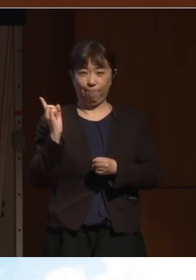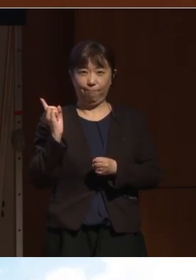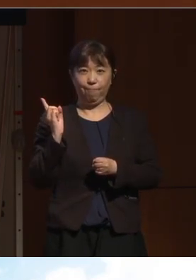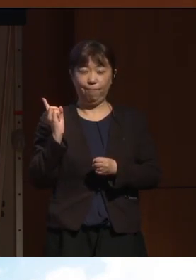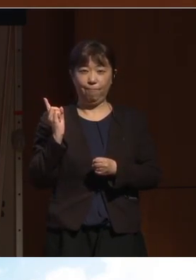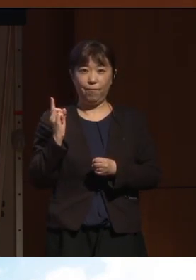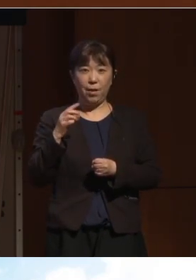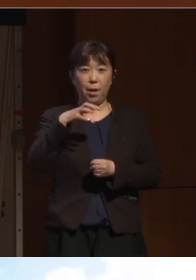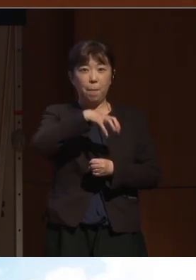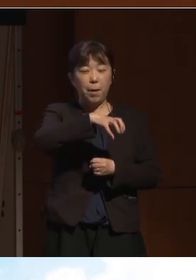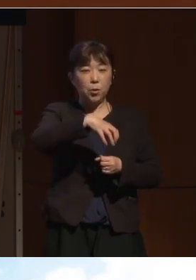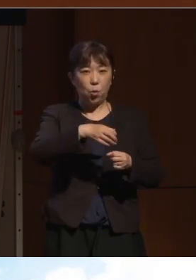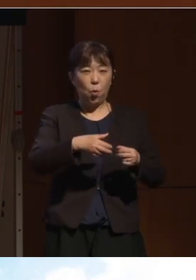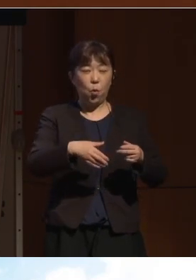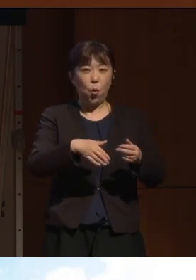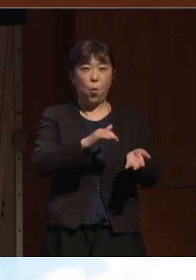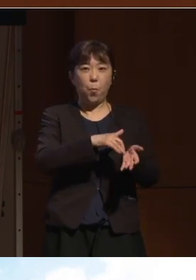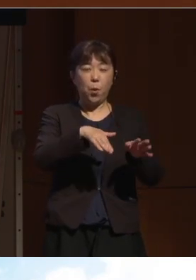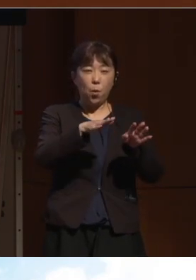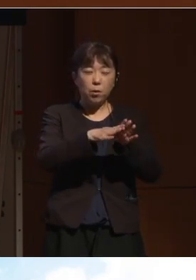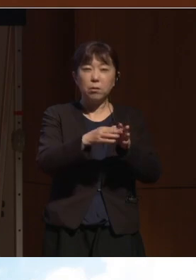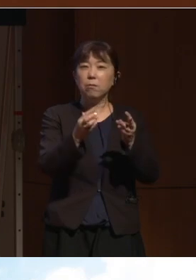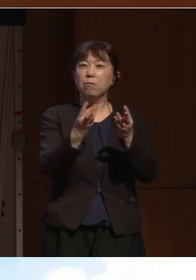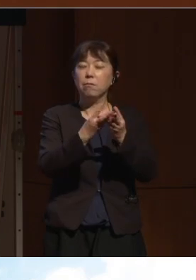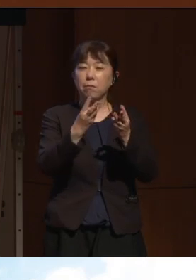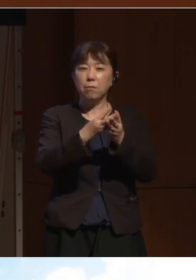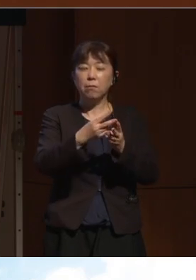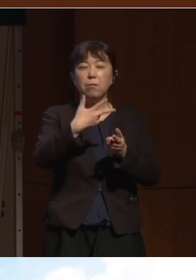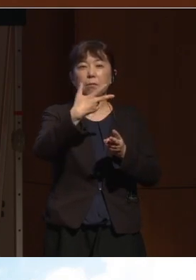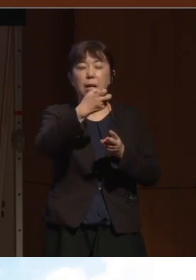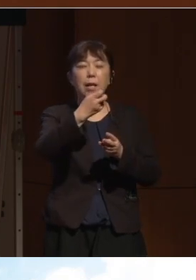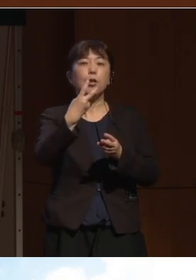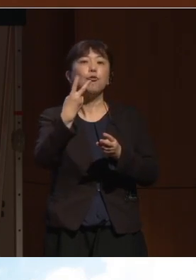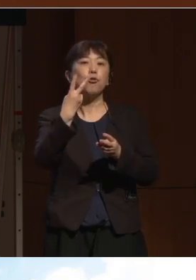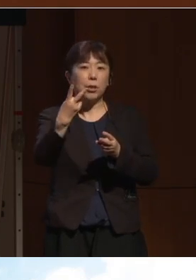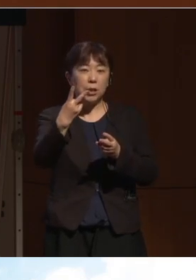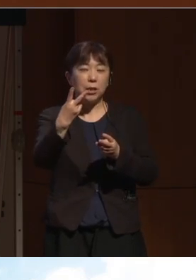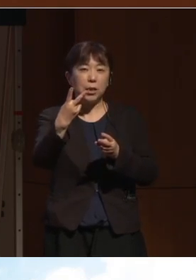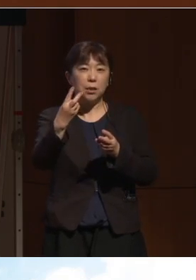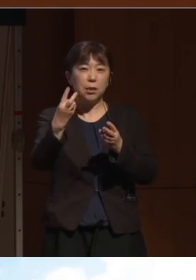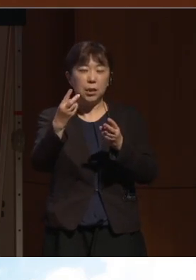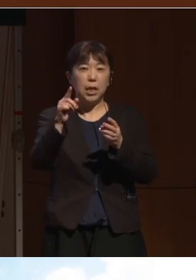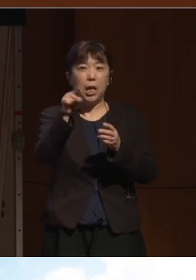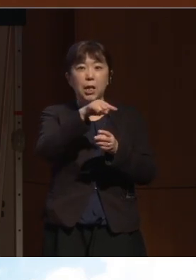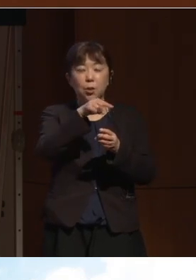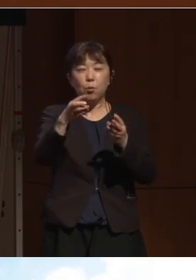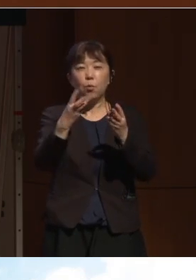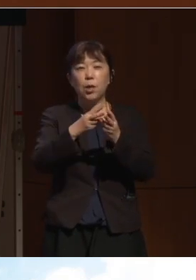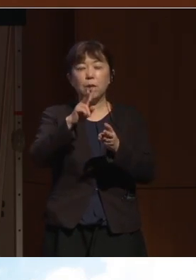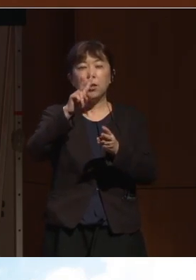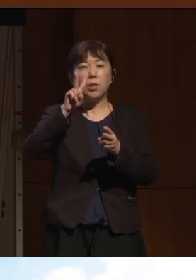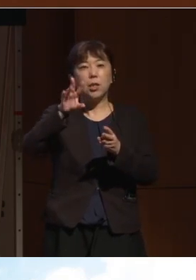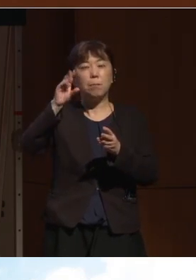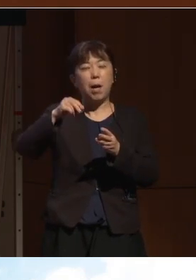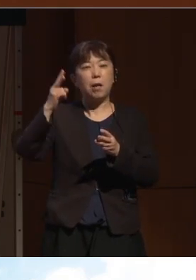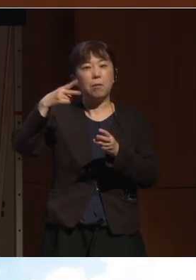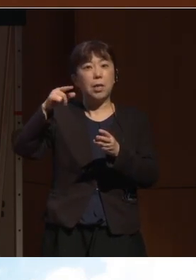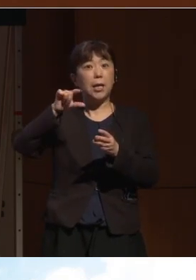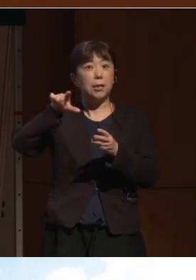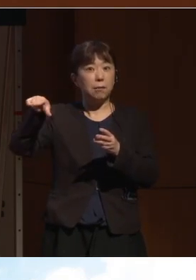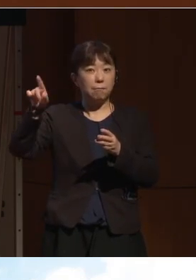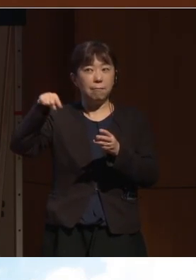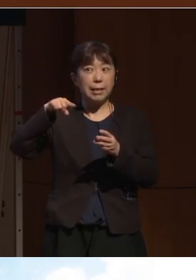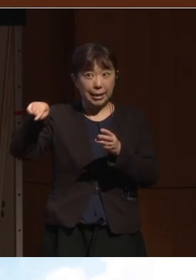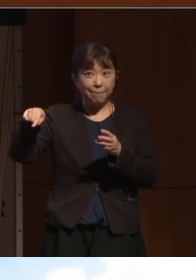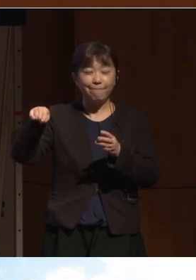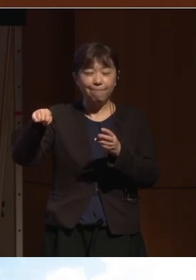didn't decrease hospitalizations or deaths among people who are high risk, and by that stage a heavily vaccinated population. We